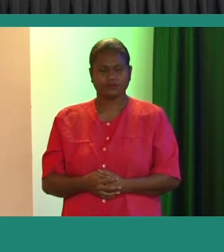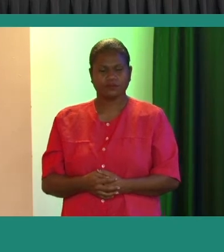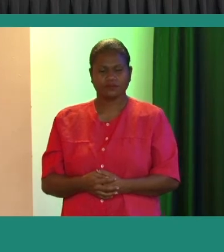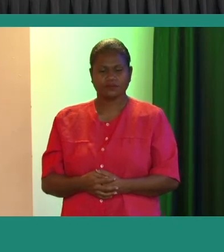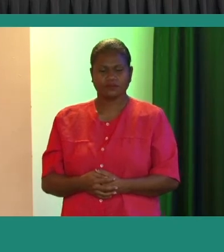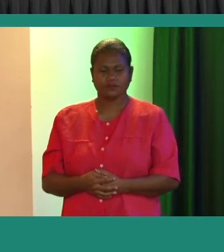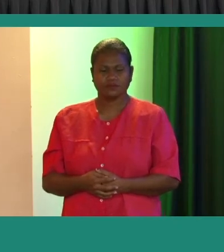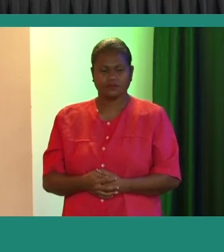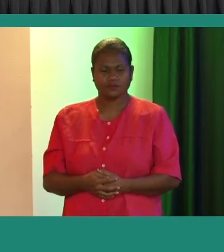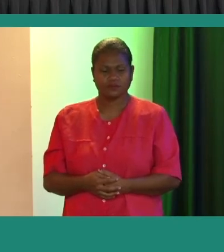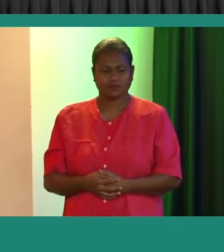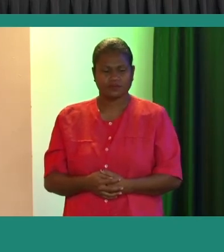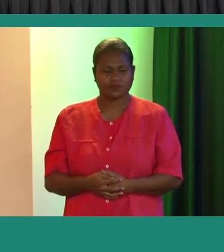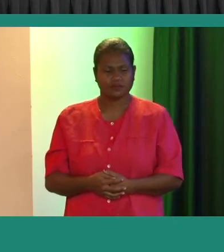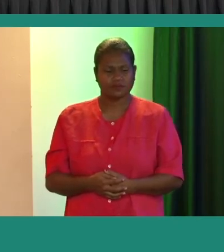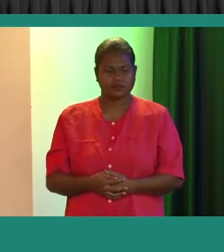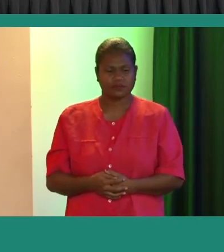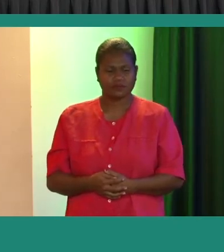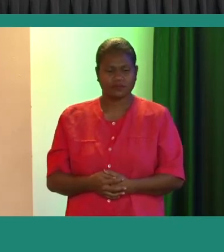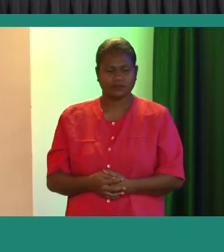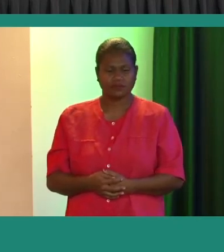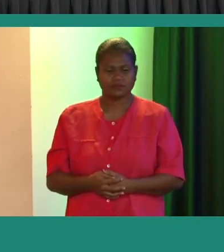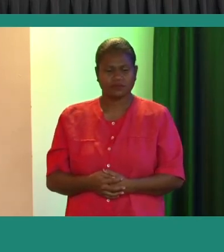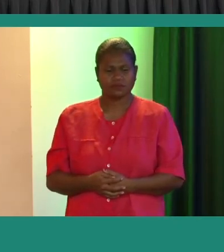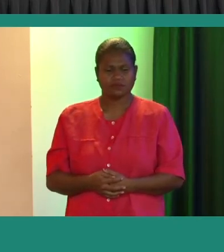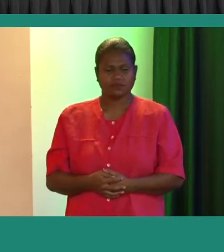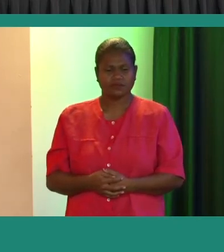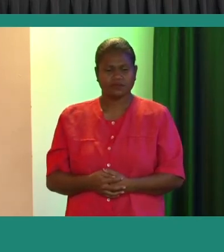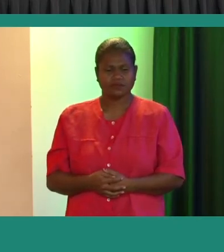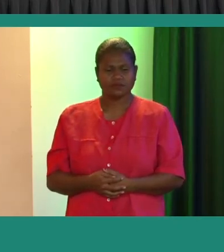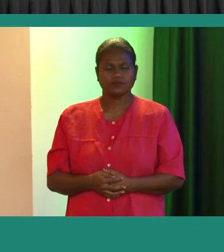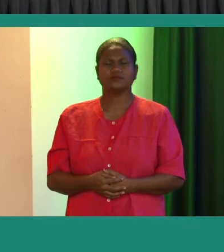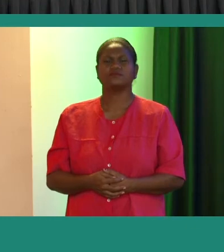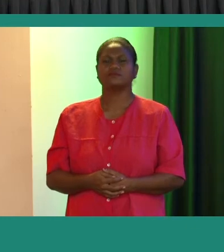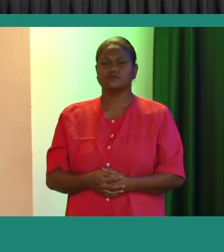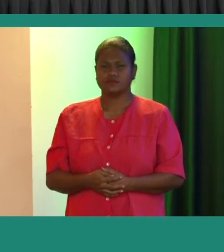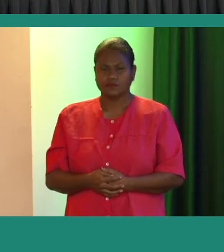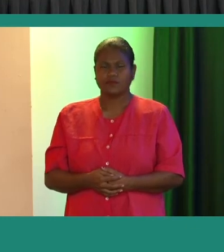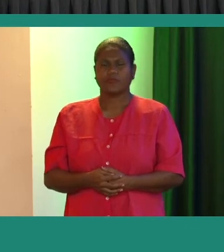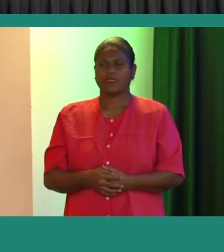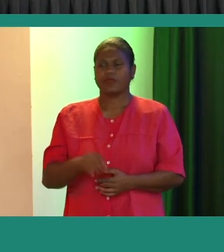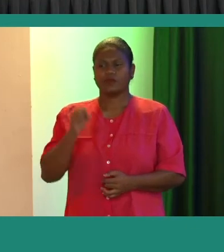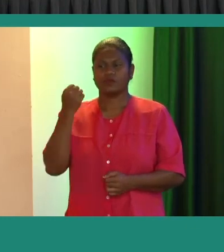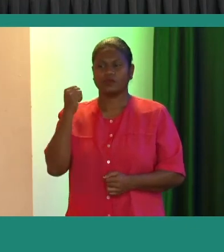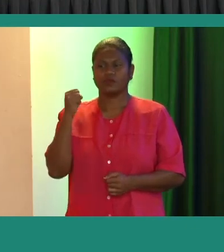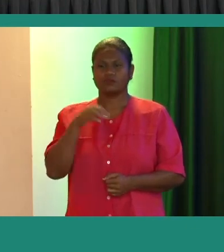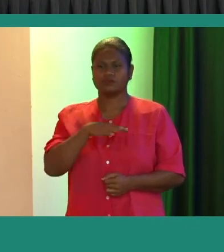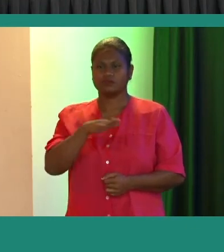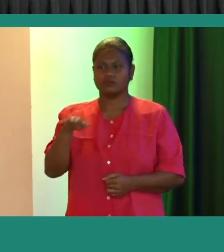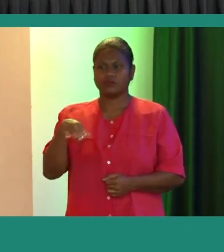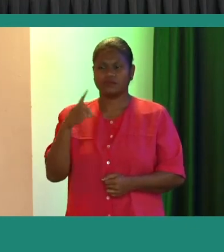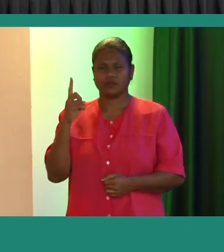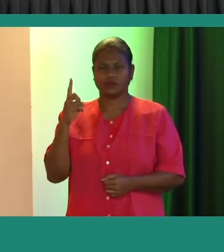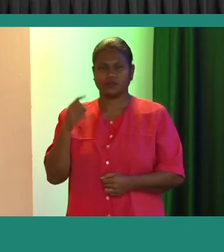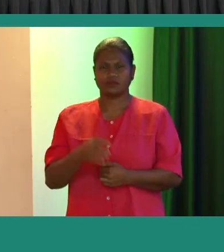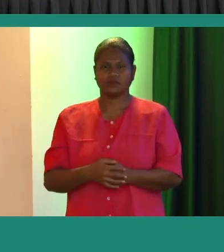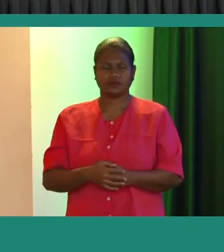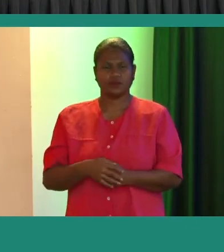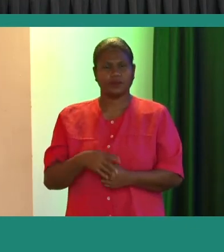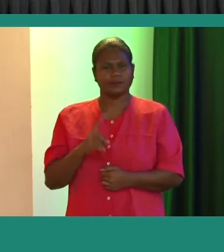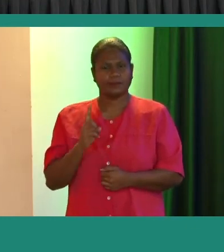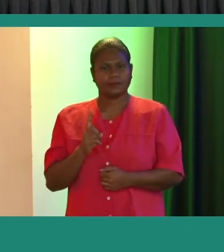about those issues, and they get to appreciate how it affects not only women